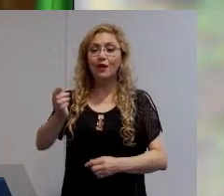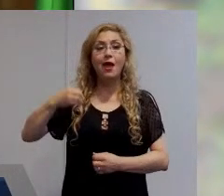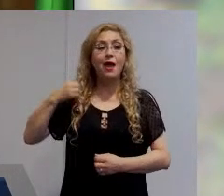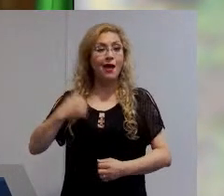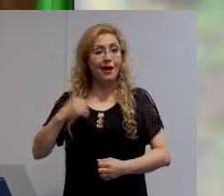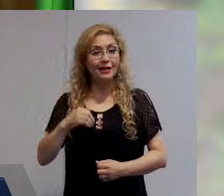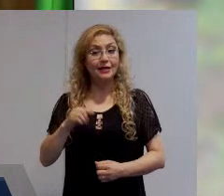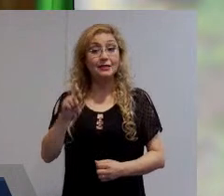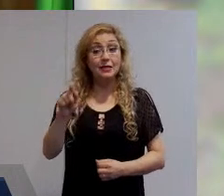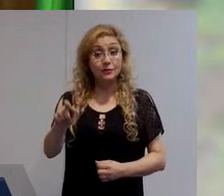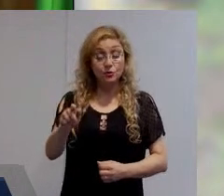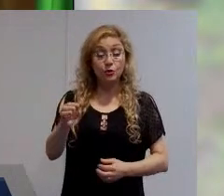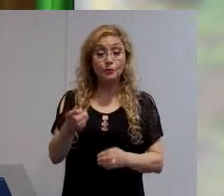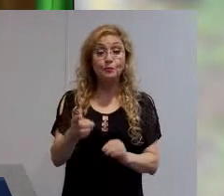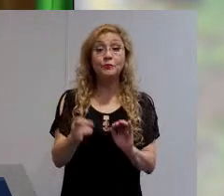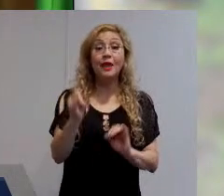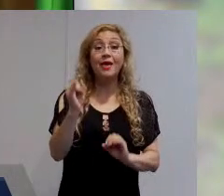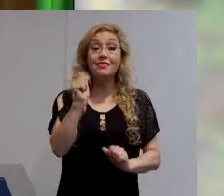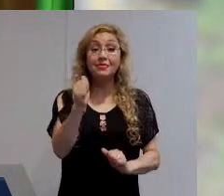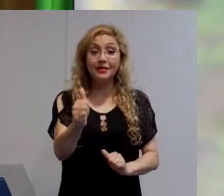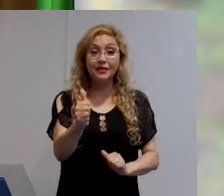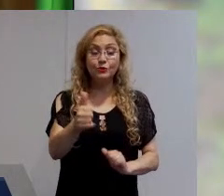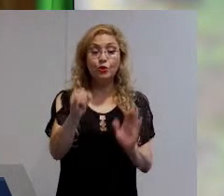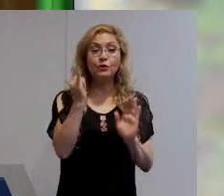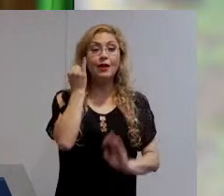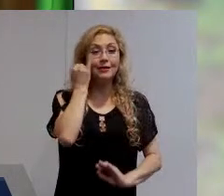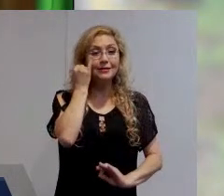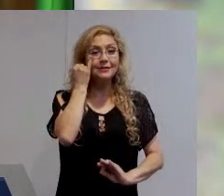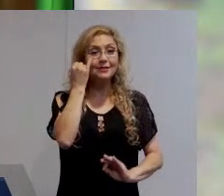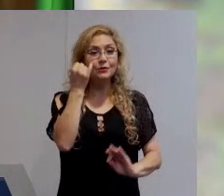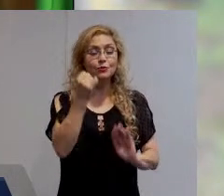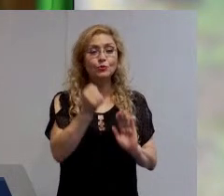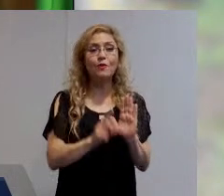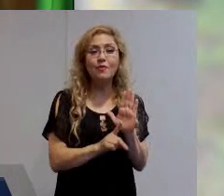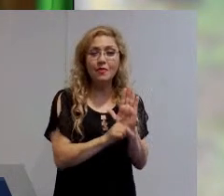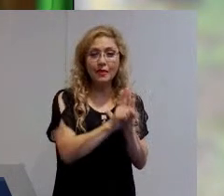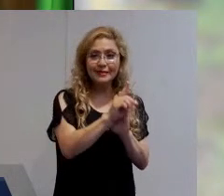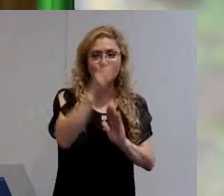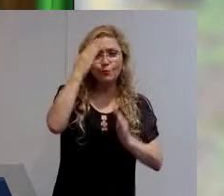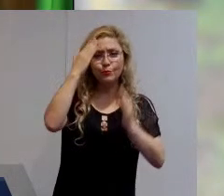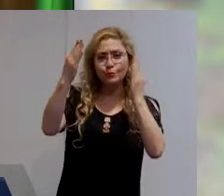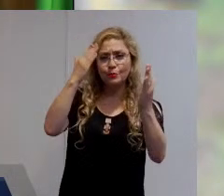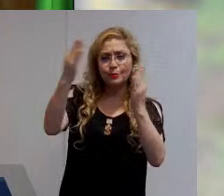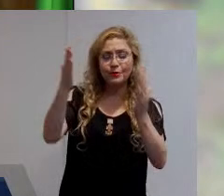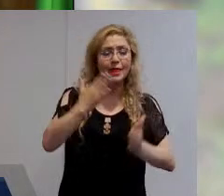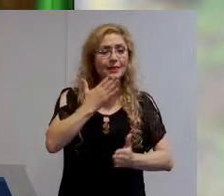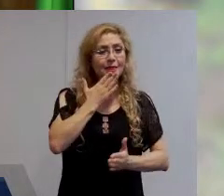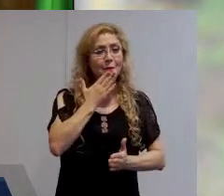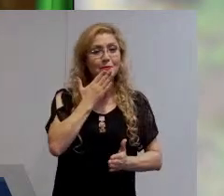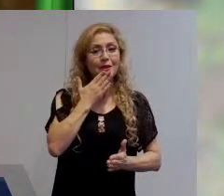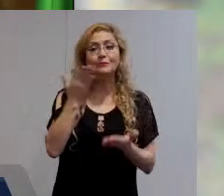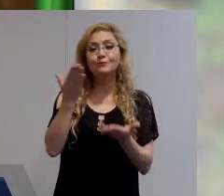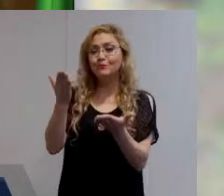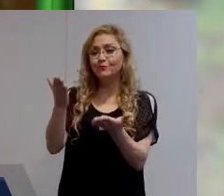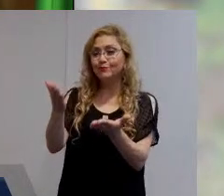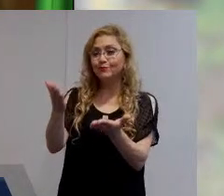the Argentinian representative of peasant and indigenous family farming organizations and others.